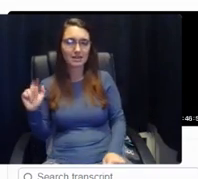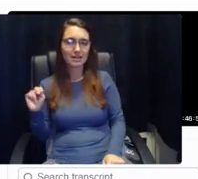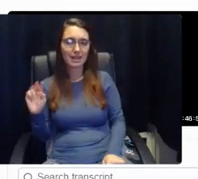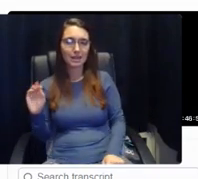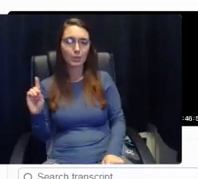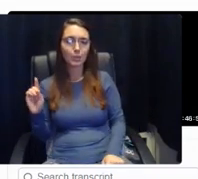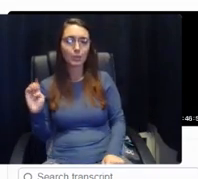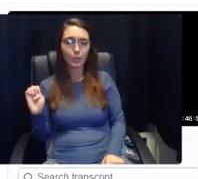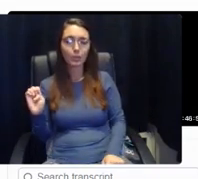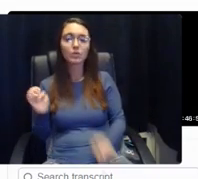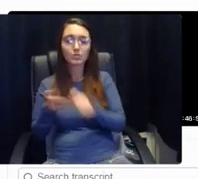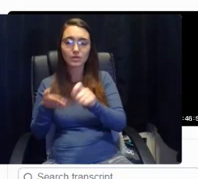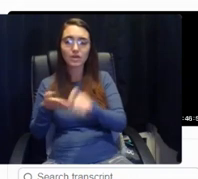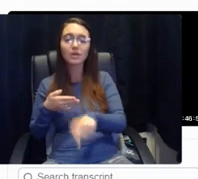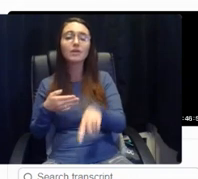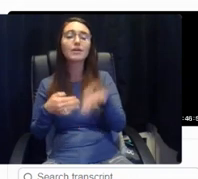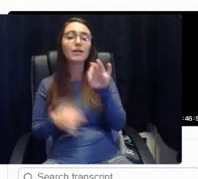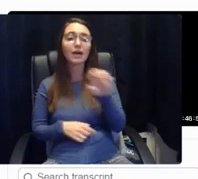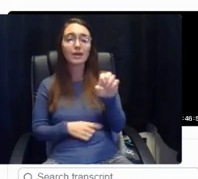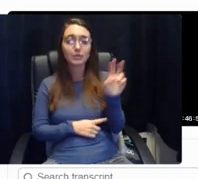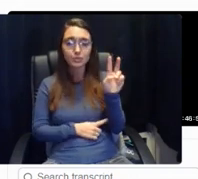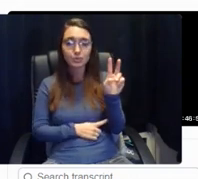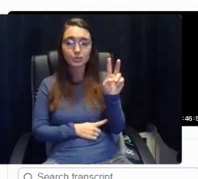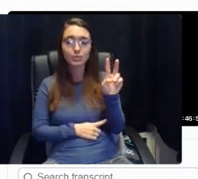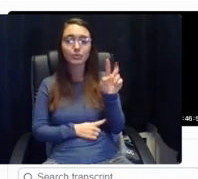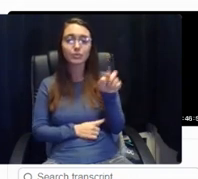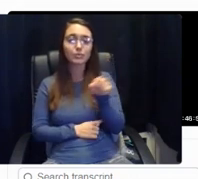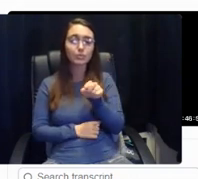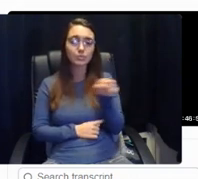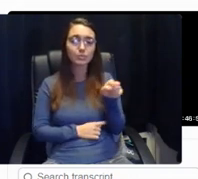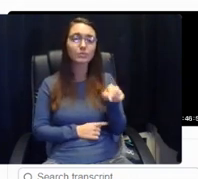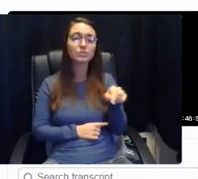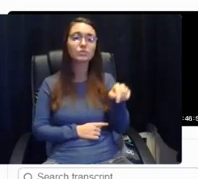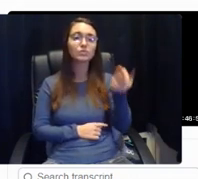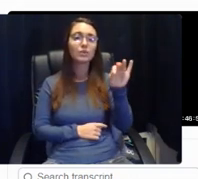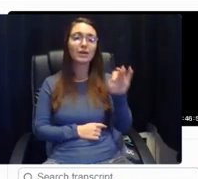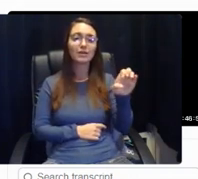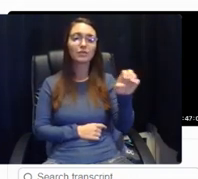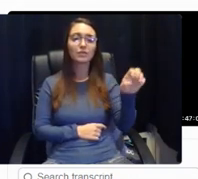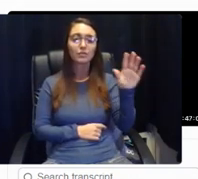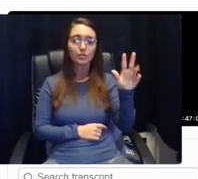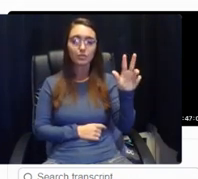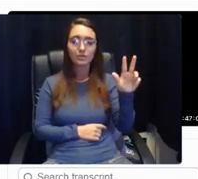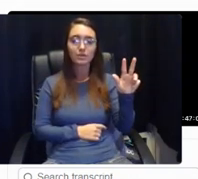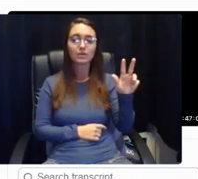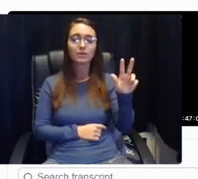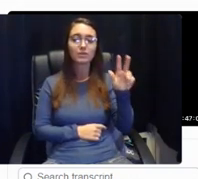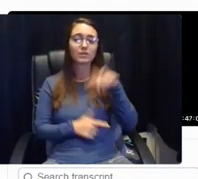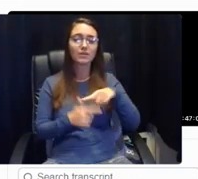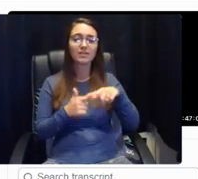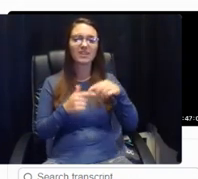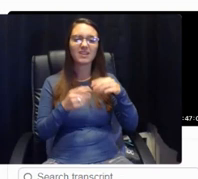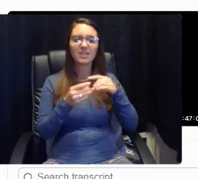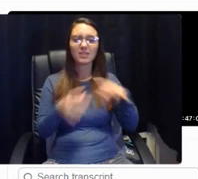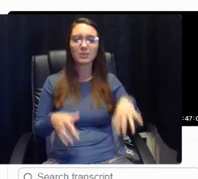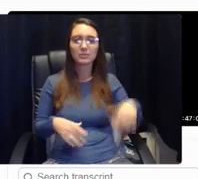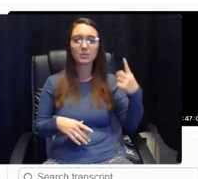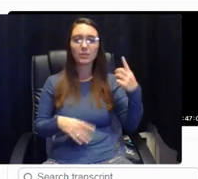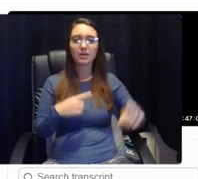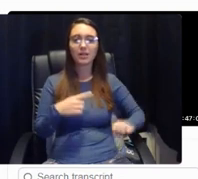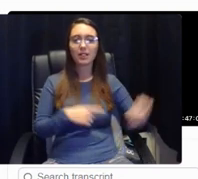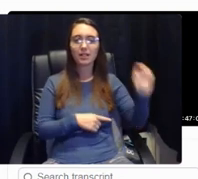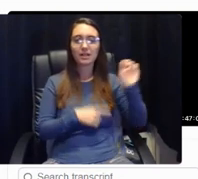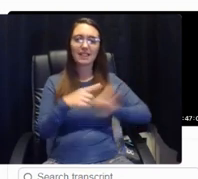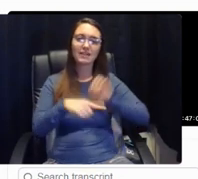iron 2 become iron 3 and losing 1 electron. That's